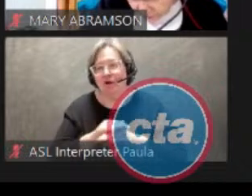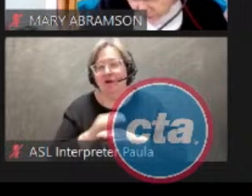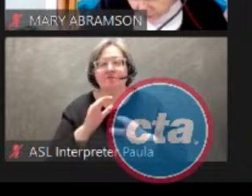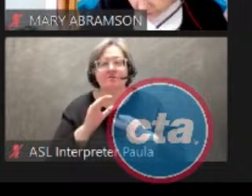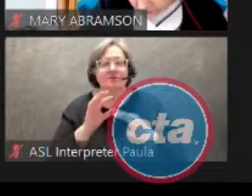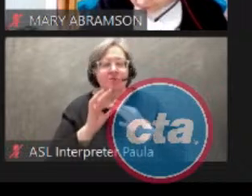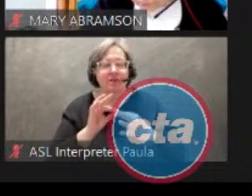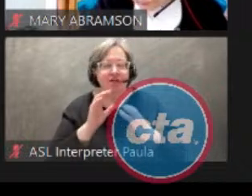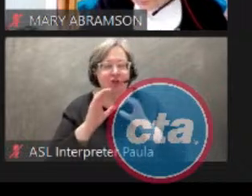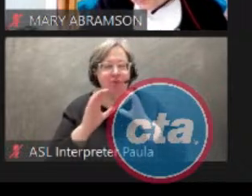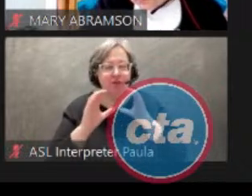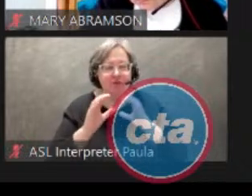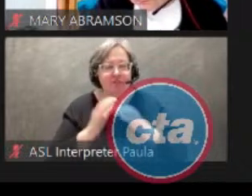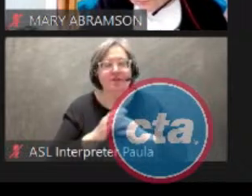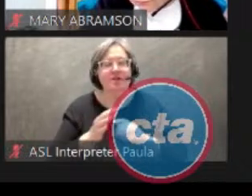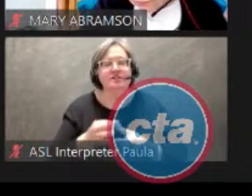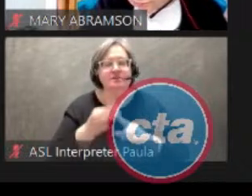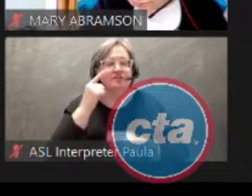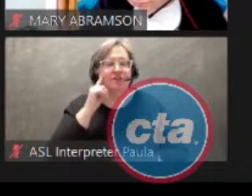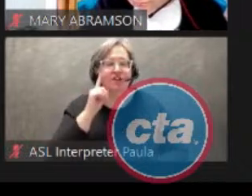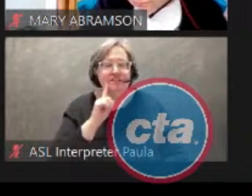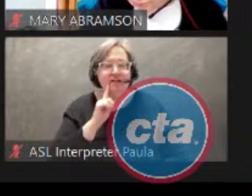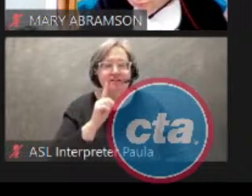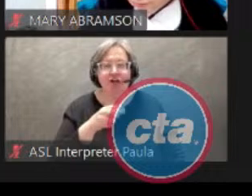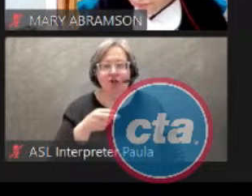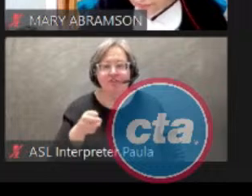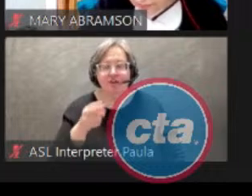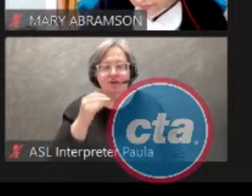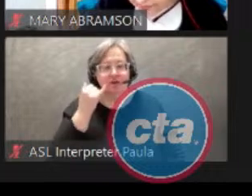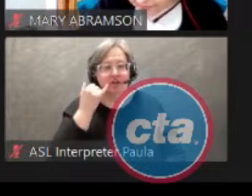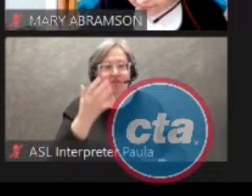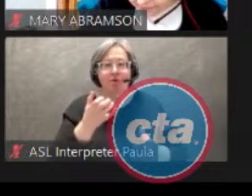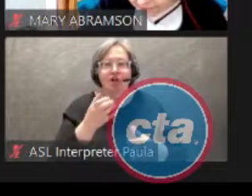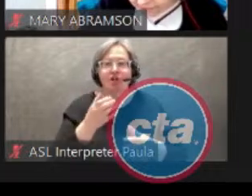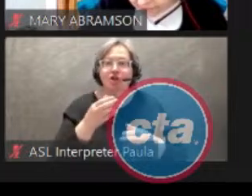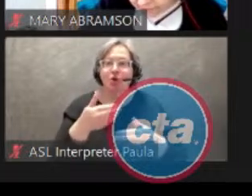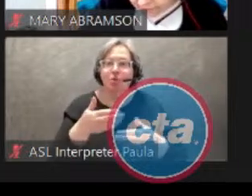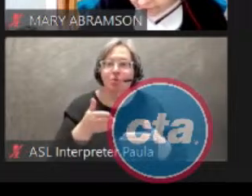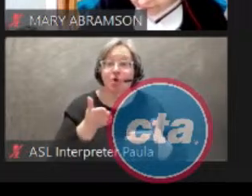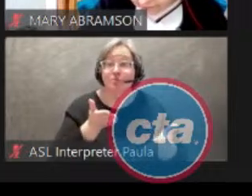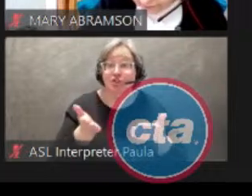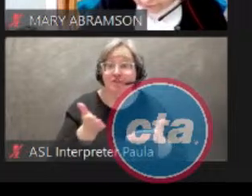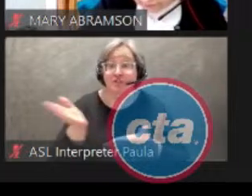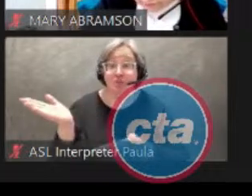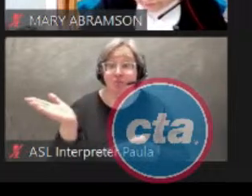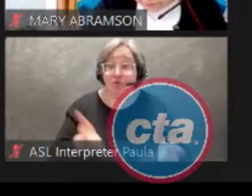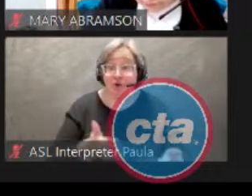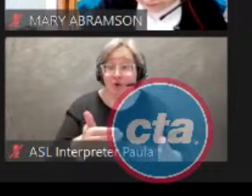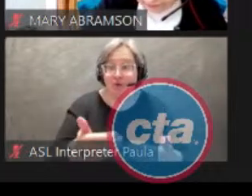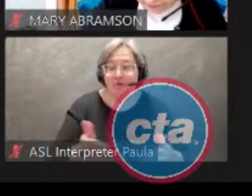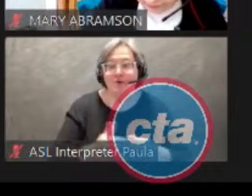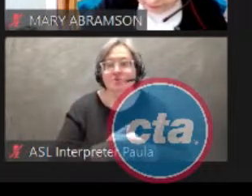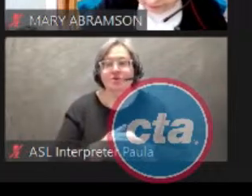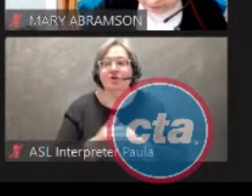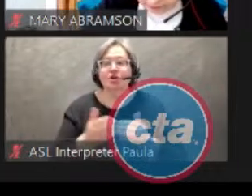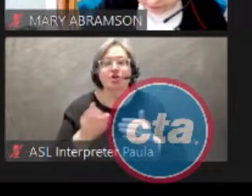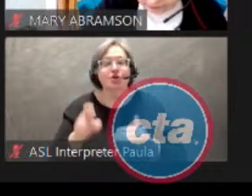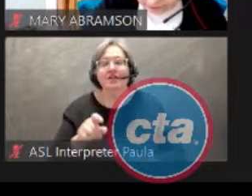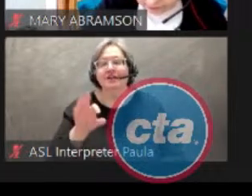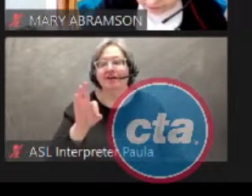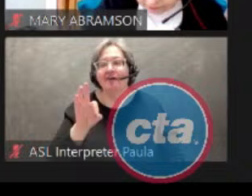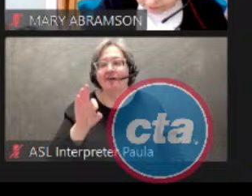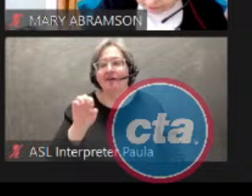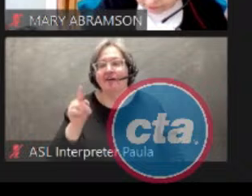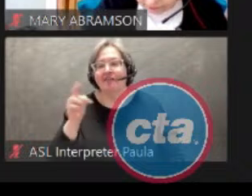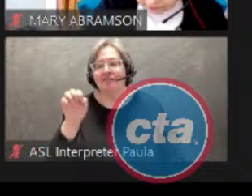lot on, especially for deaf and hard of hearing. If I want to get room service, if I want to get, my feather pillow or, those kinds of